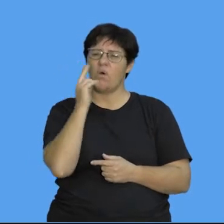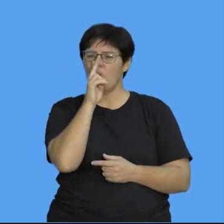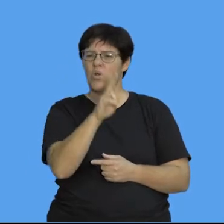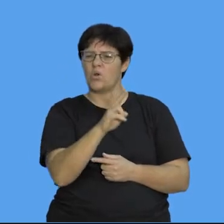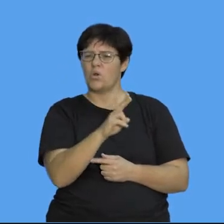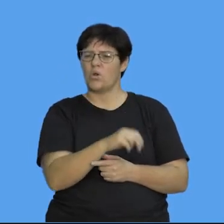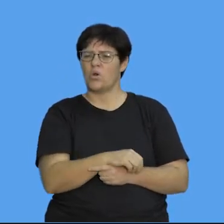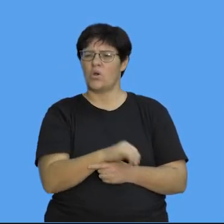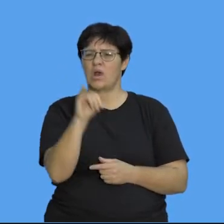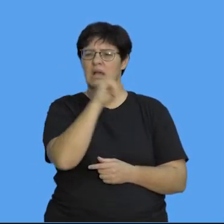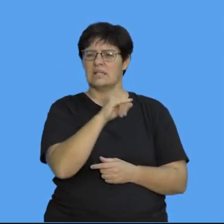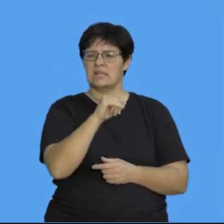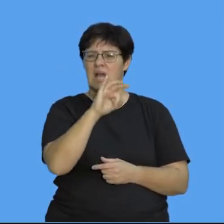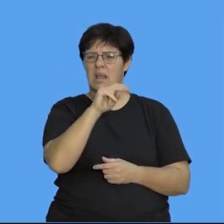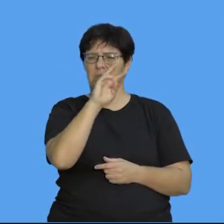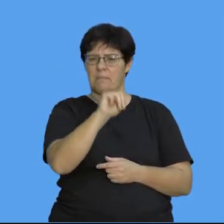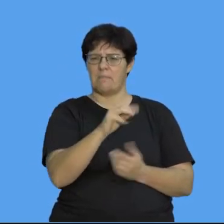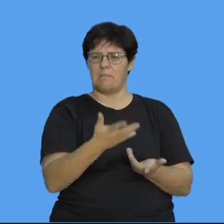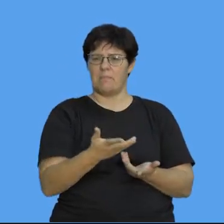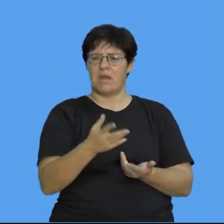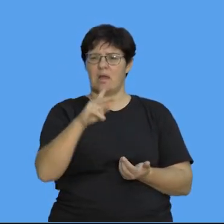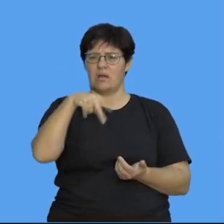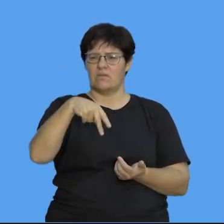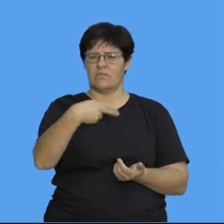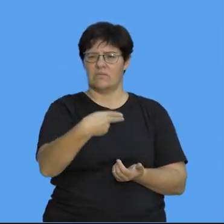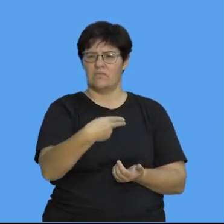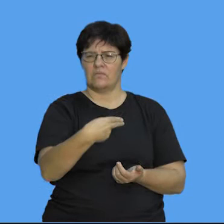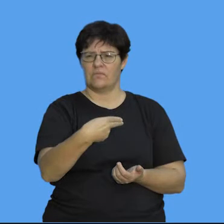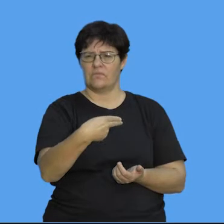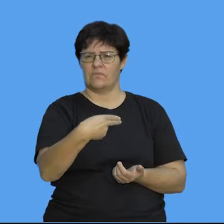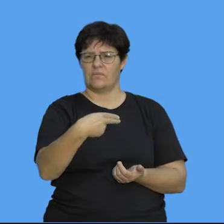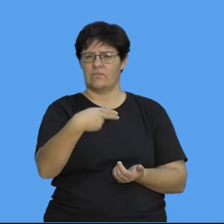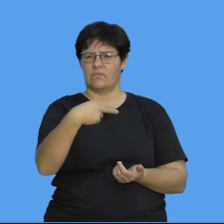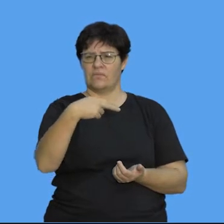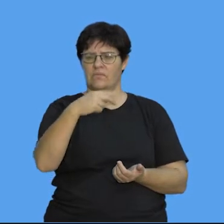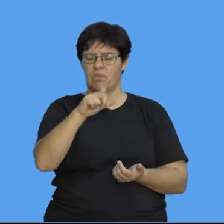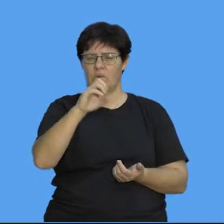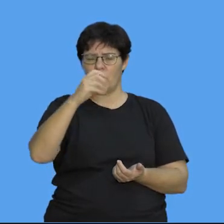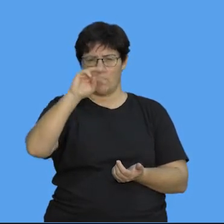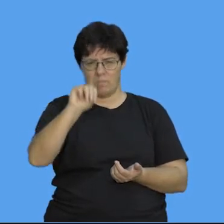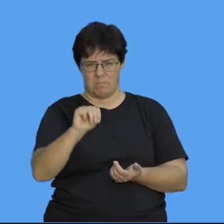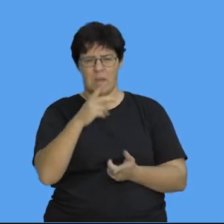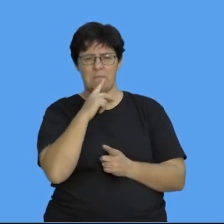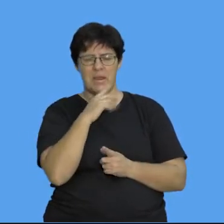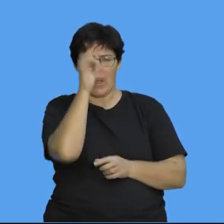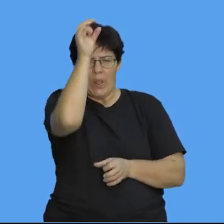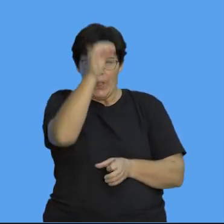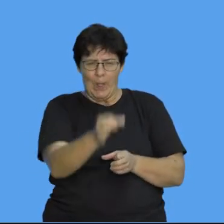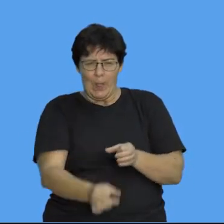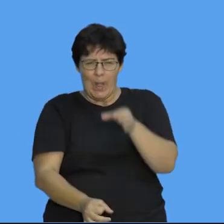phloem, and I don't know if you can remember, but they were long, thin